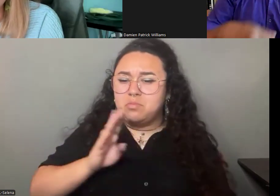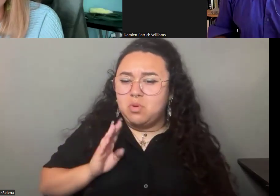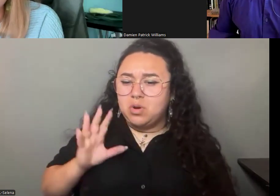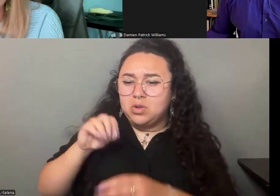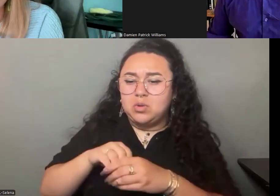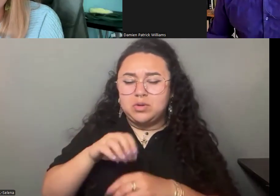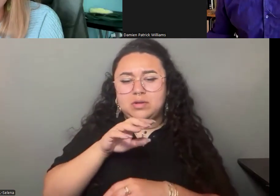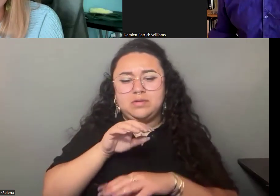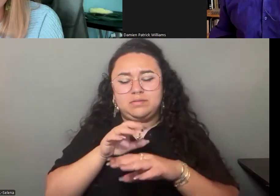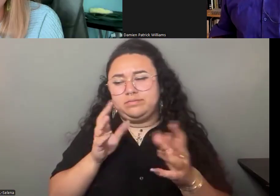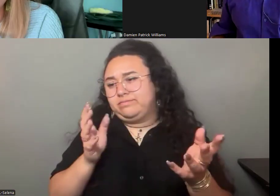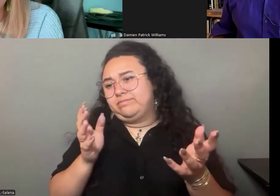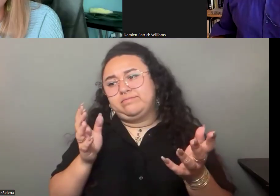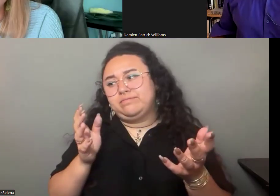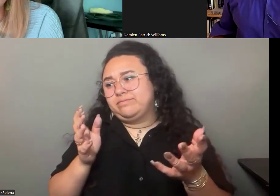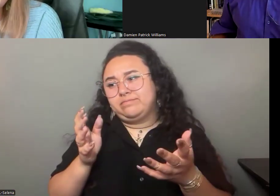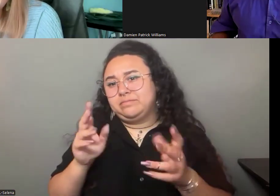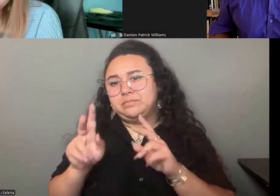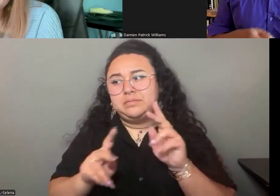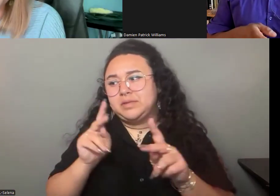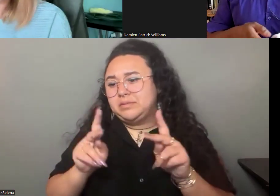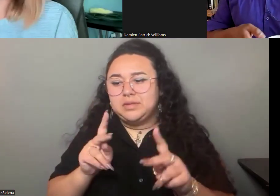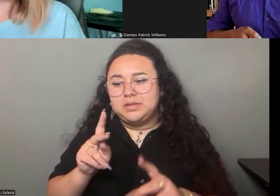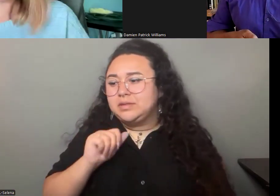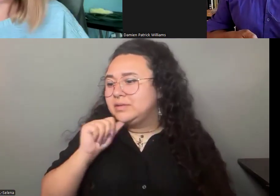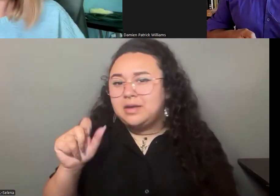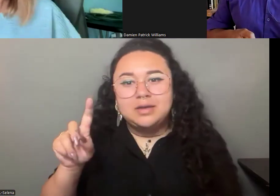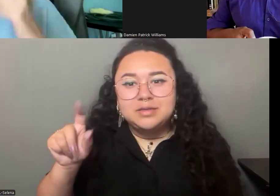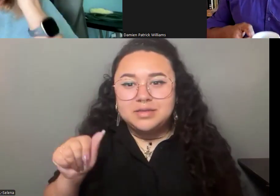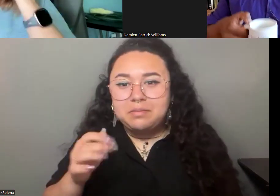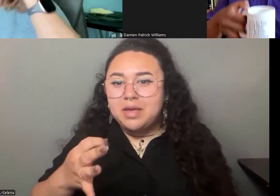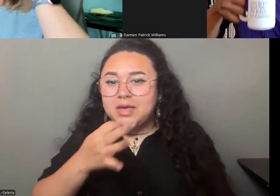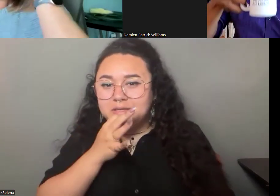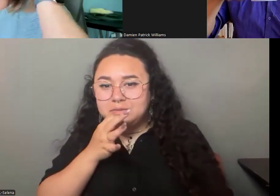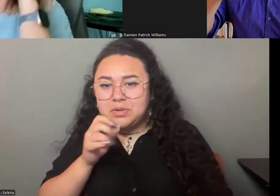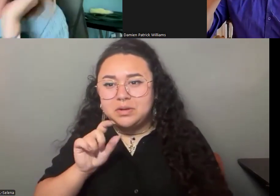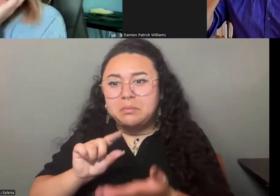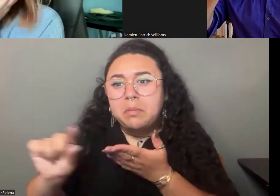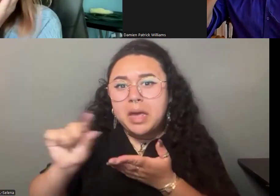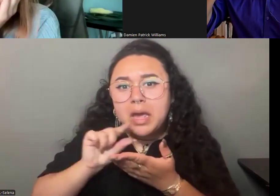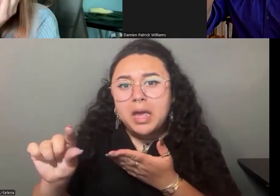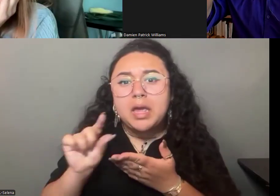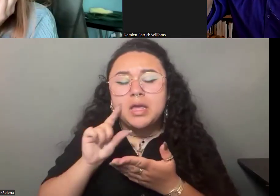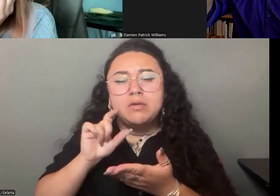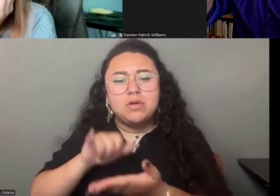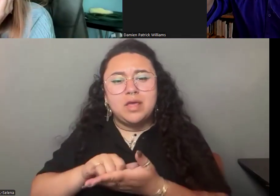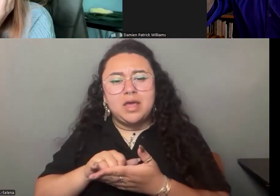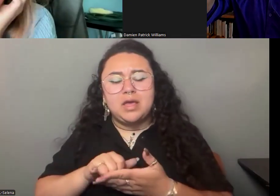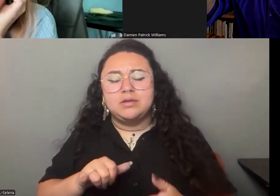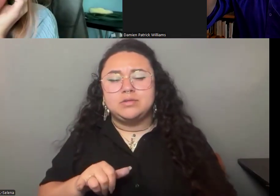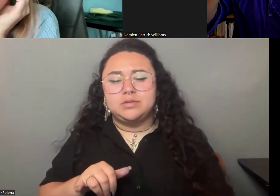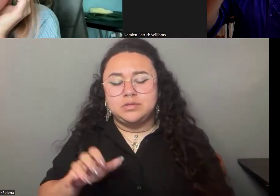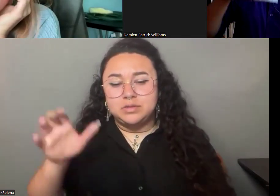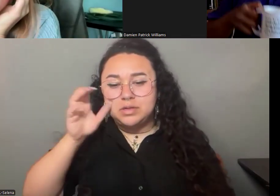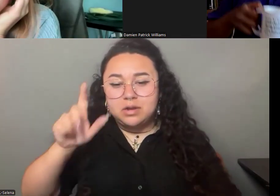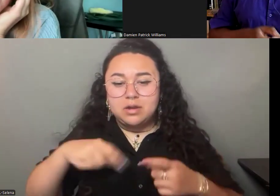advisory boards that are made up of non-disabled experts that like get stipends to hear